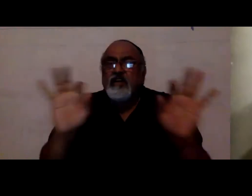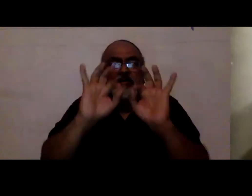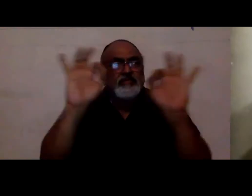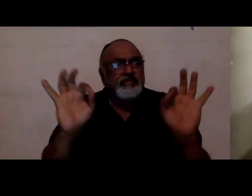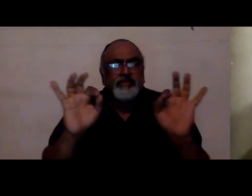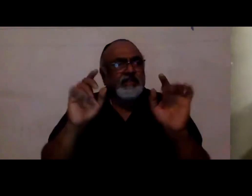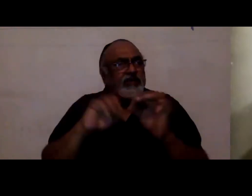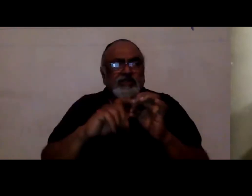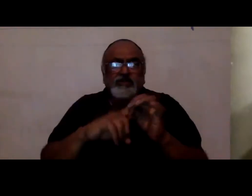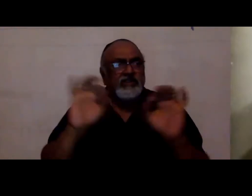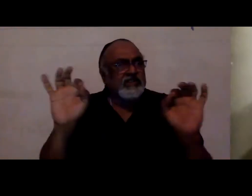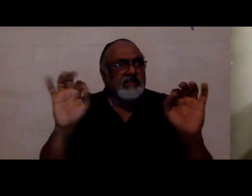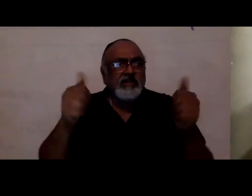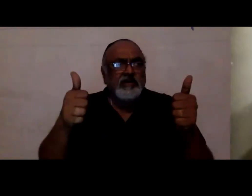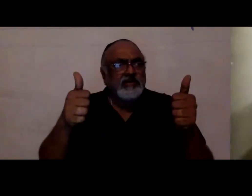so. We have any questions.